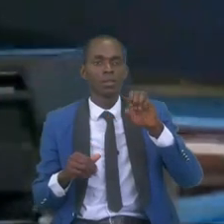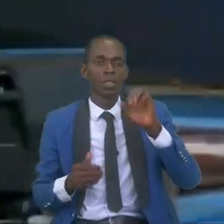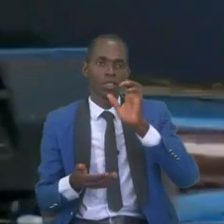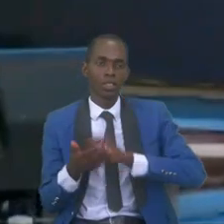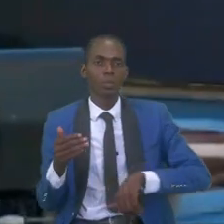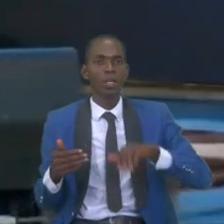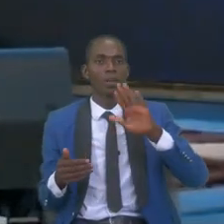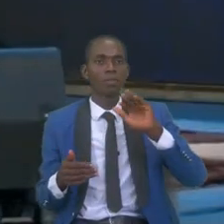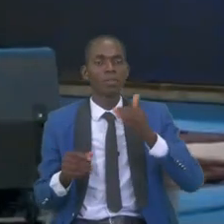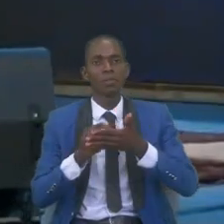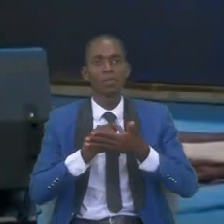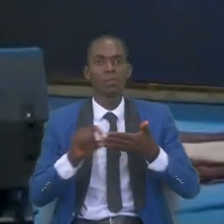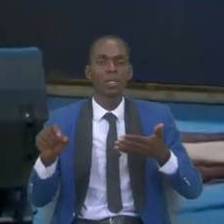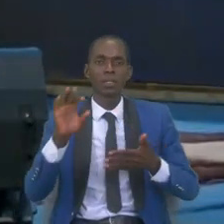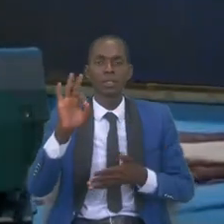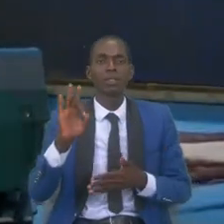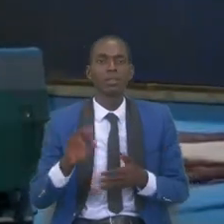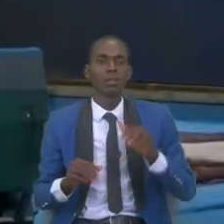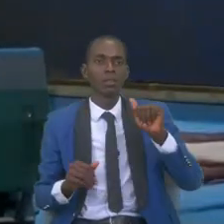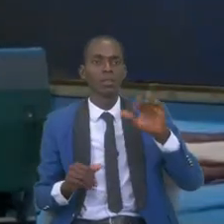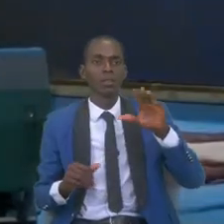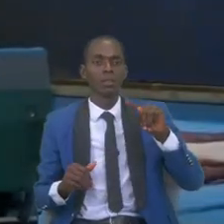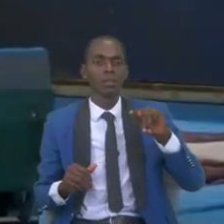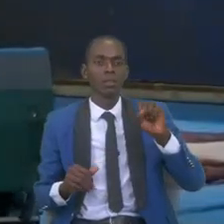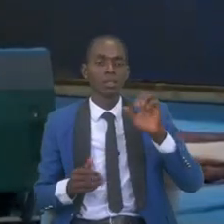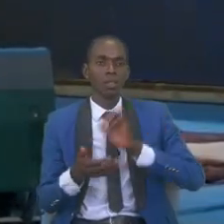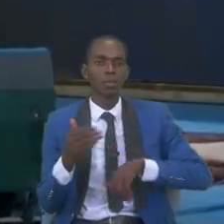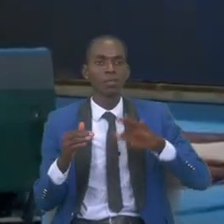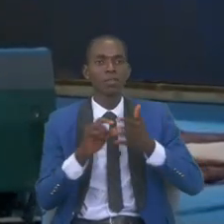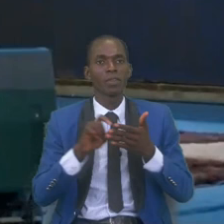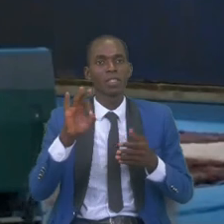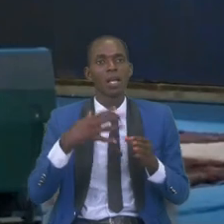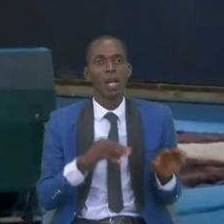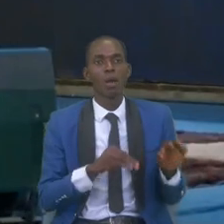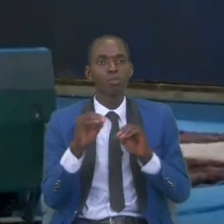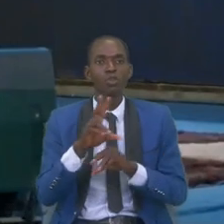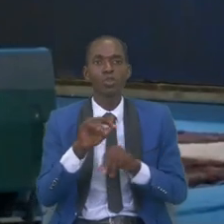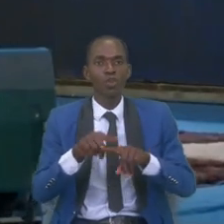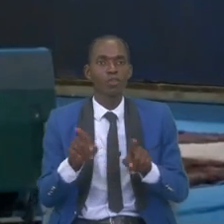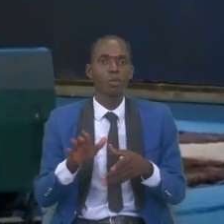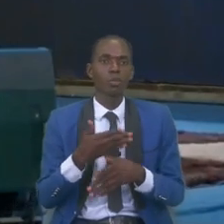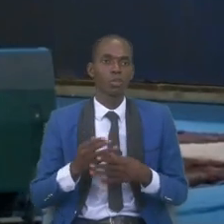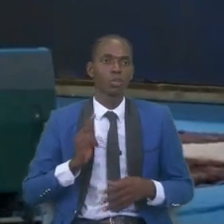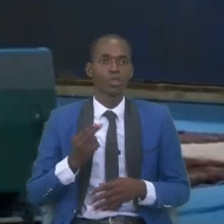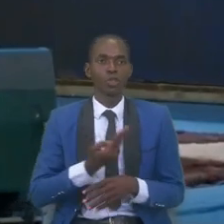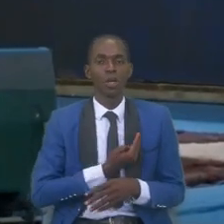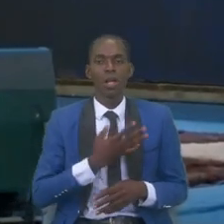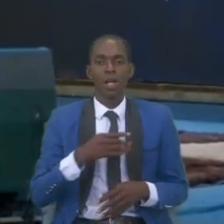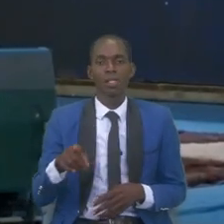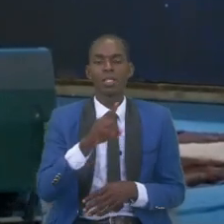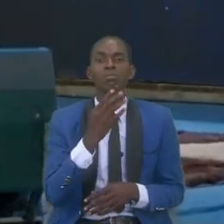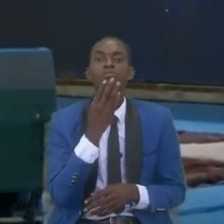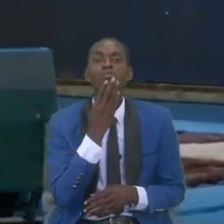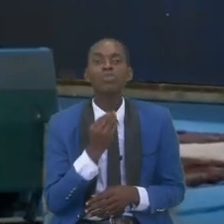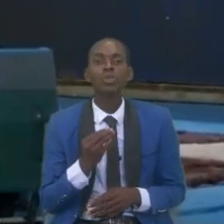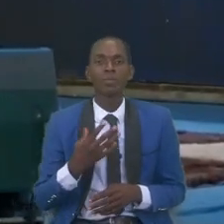here from verse 9, I'm putting no difference between us, Jews, and them, putting no difference